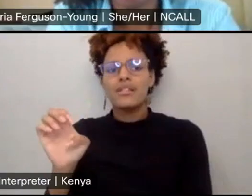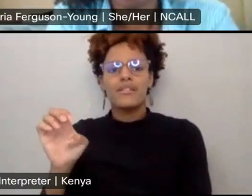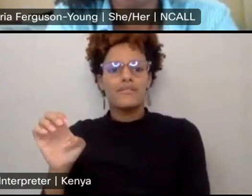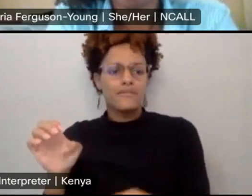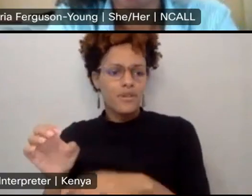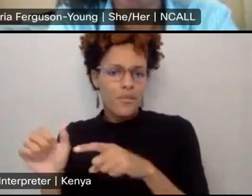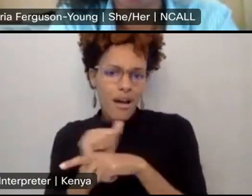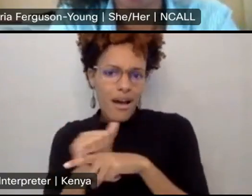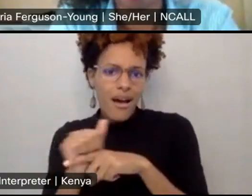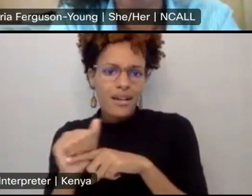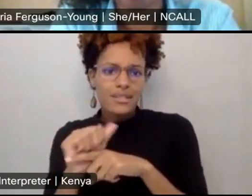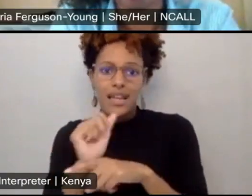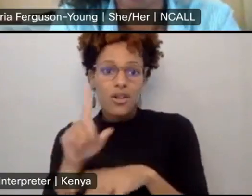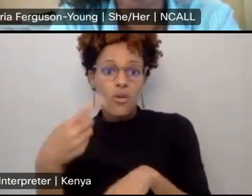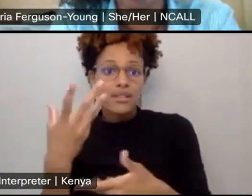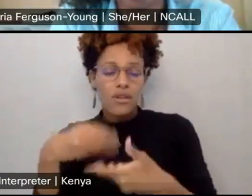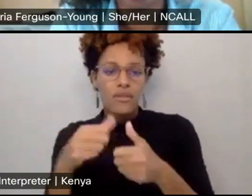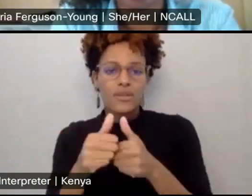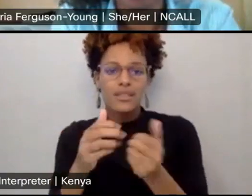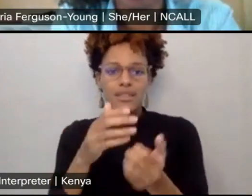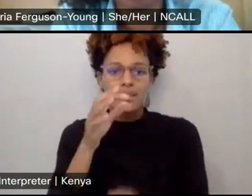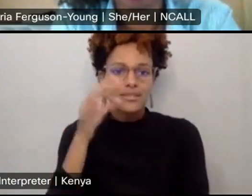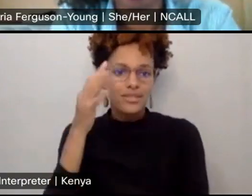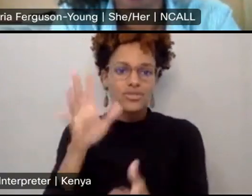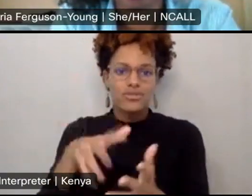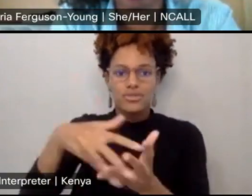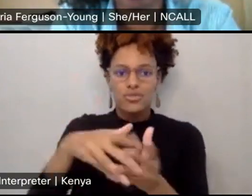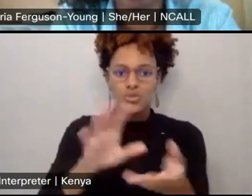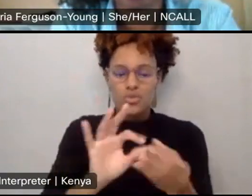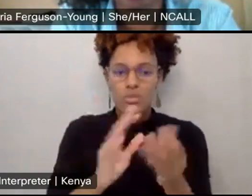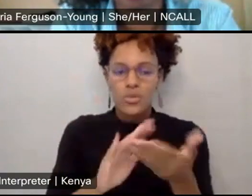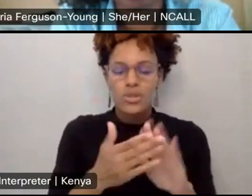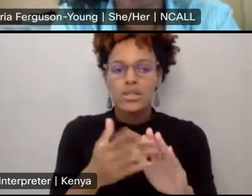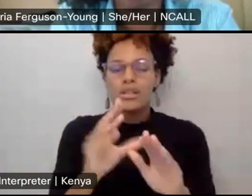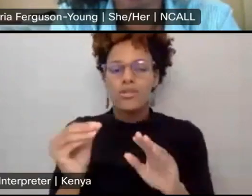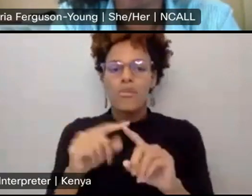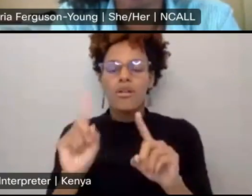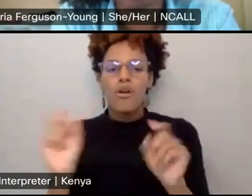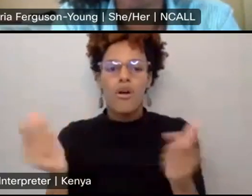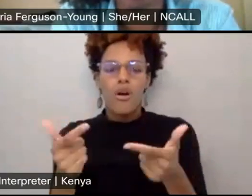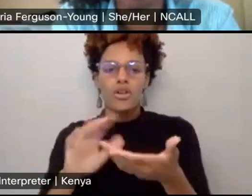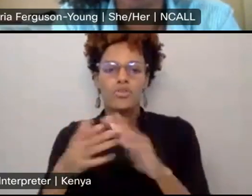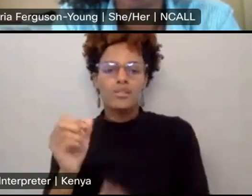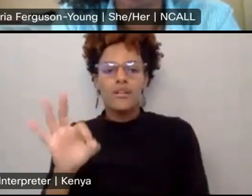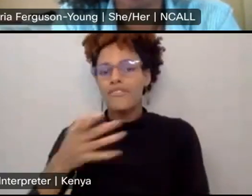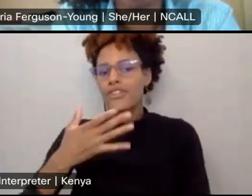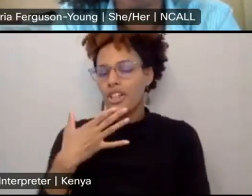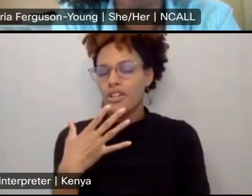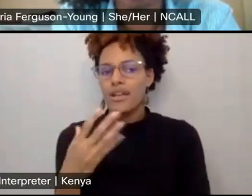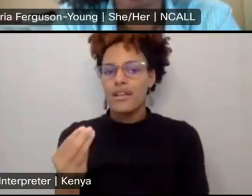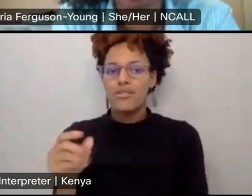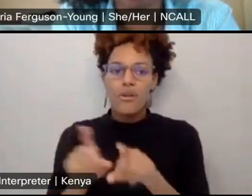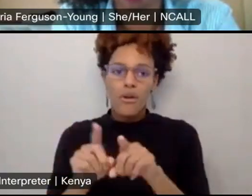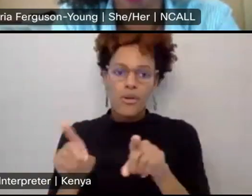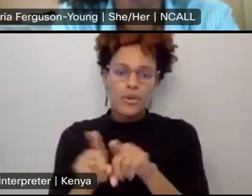on Indigenous communities, but across all communities of color or historically